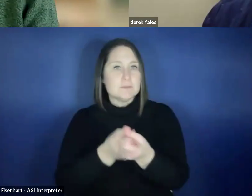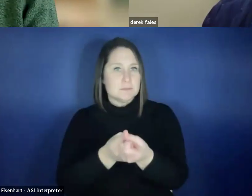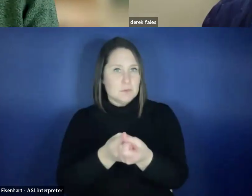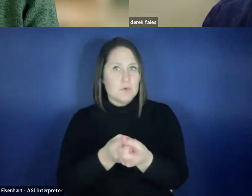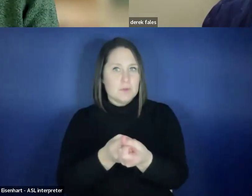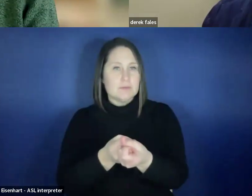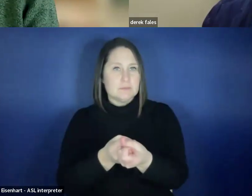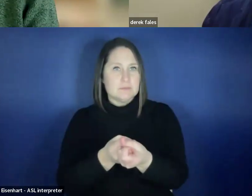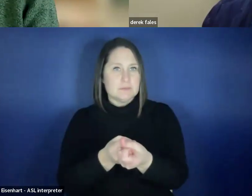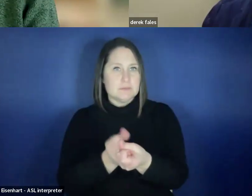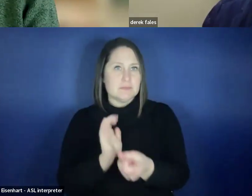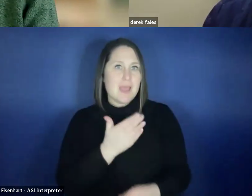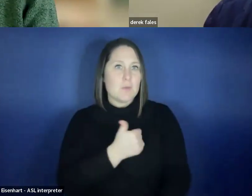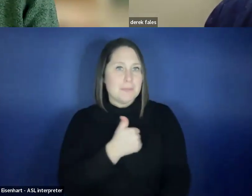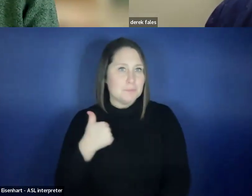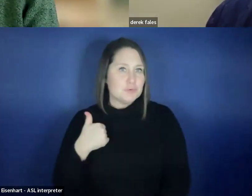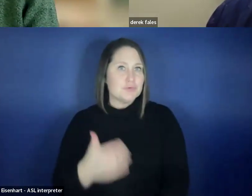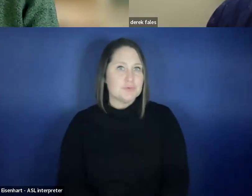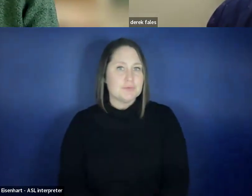our members.